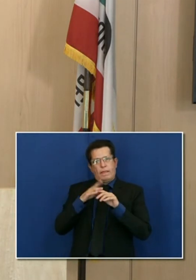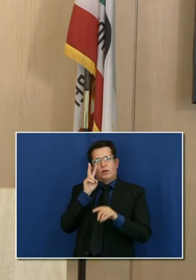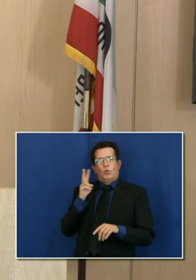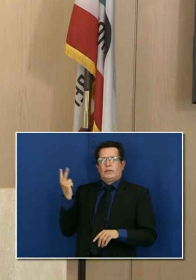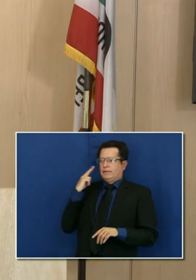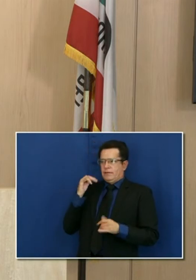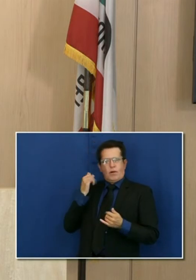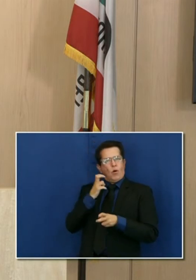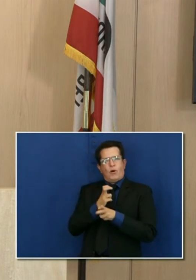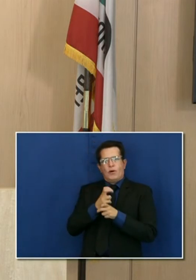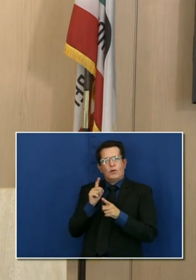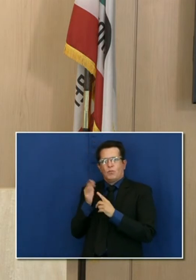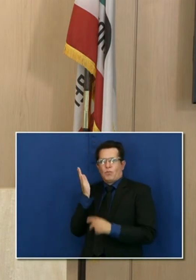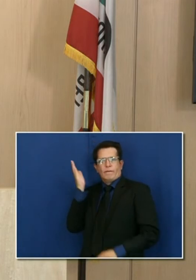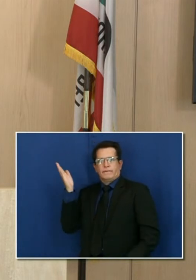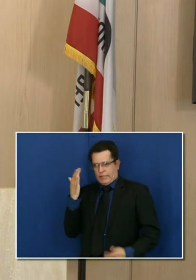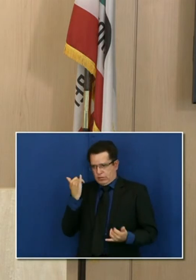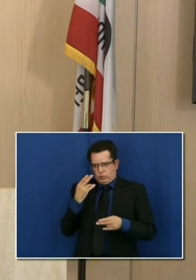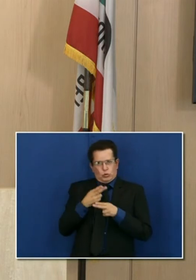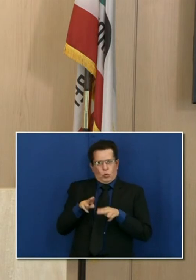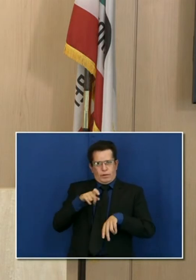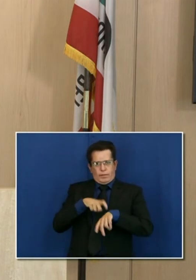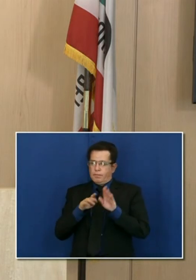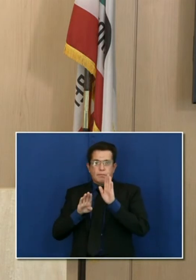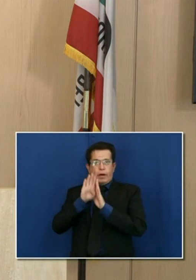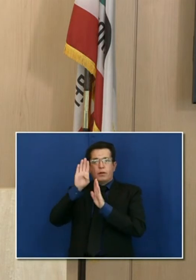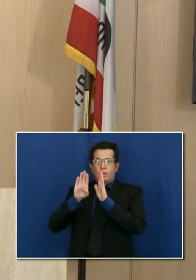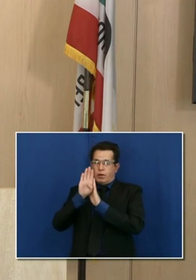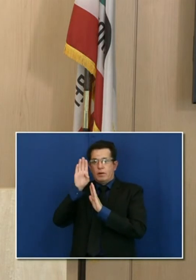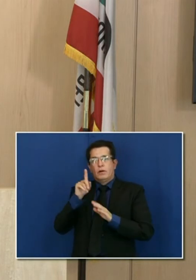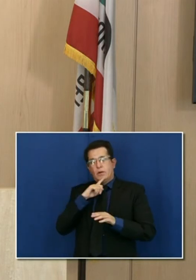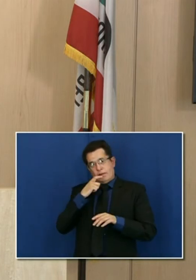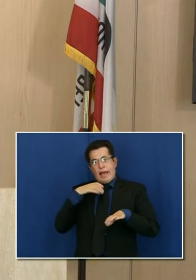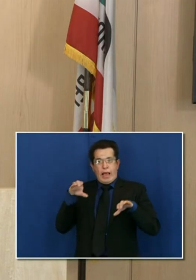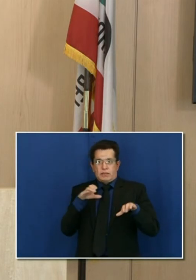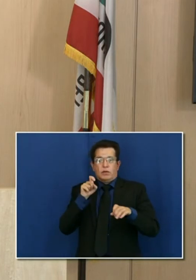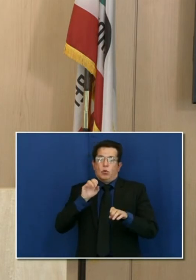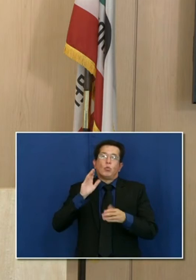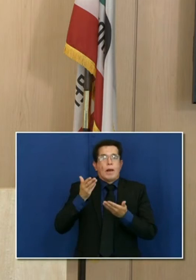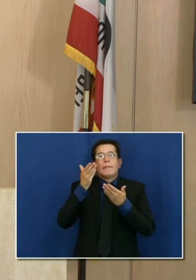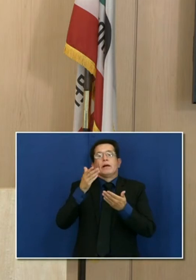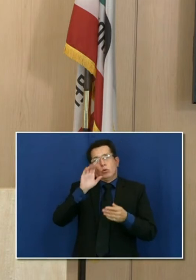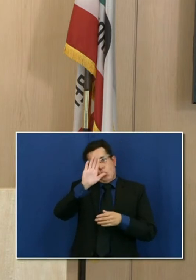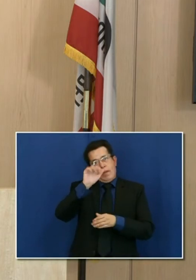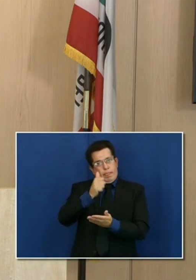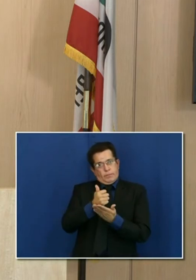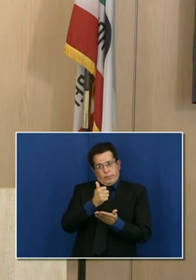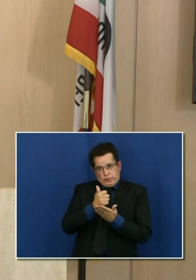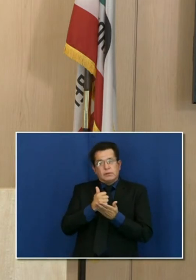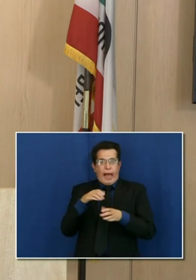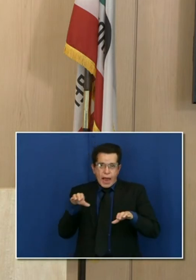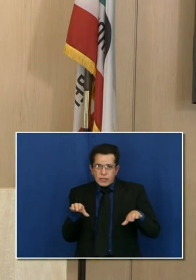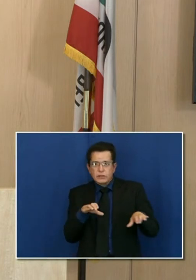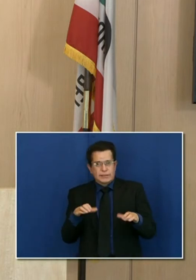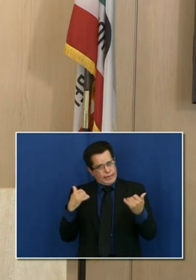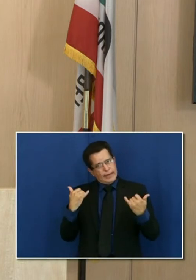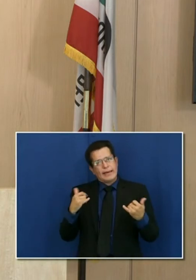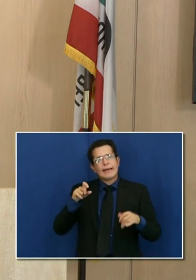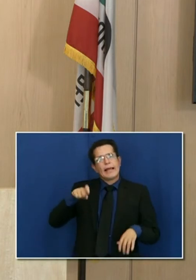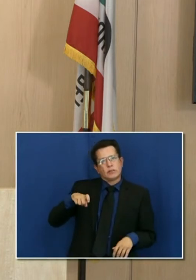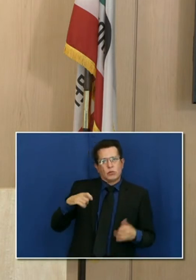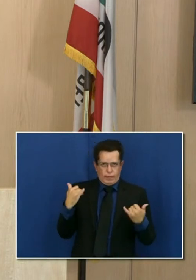ago, and in a short period of time. So action is recommended and necessary at this